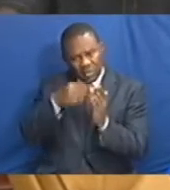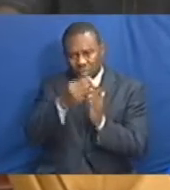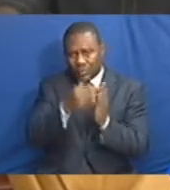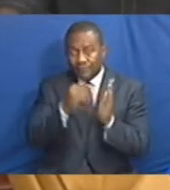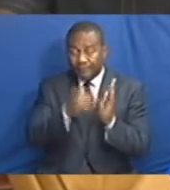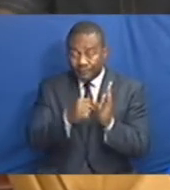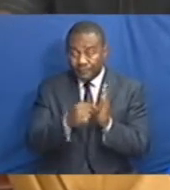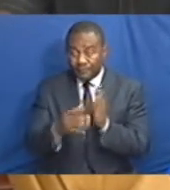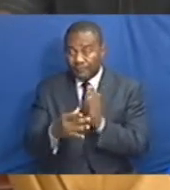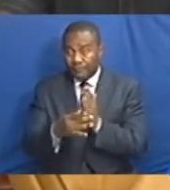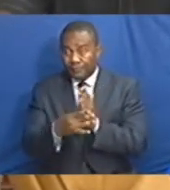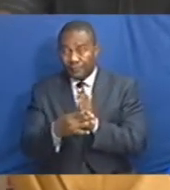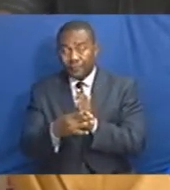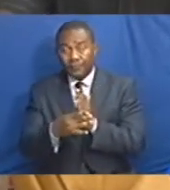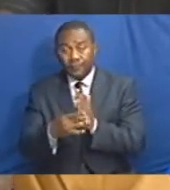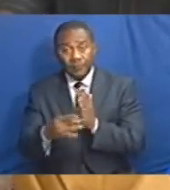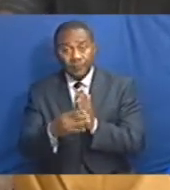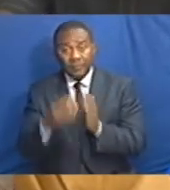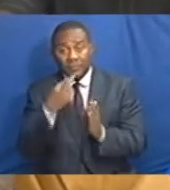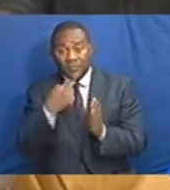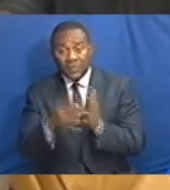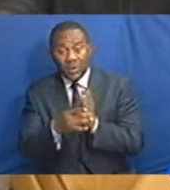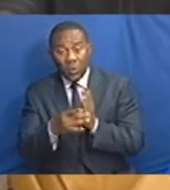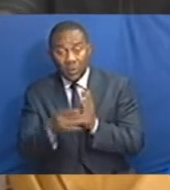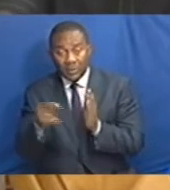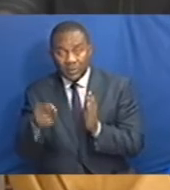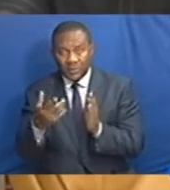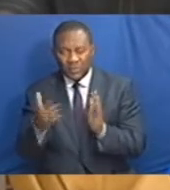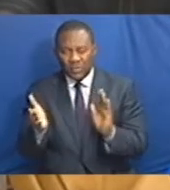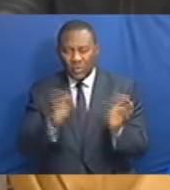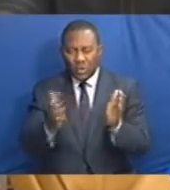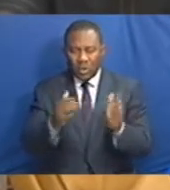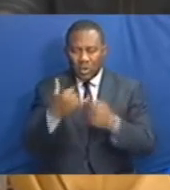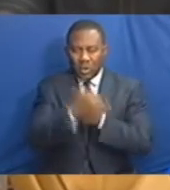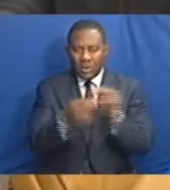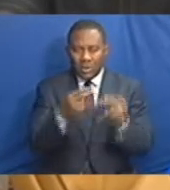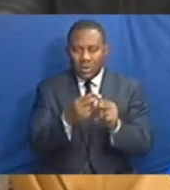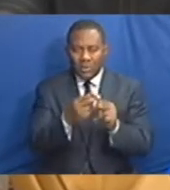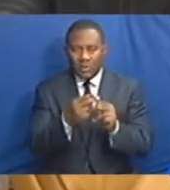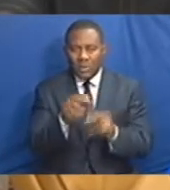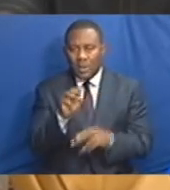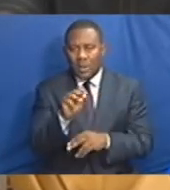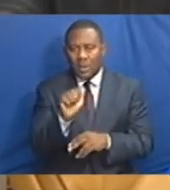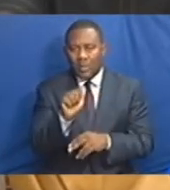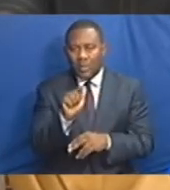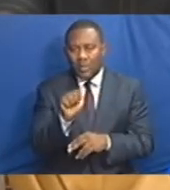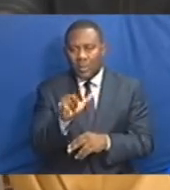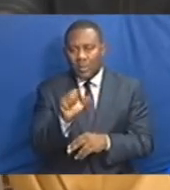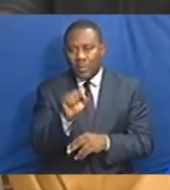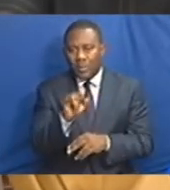palm industry, when we compare ourselves with Malaysia, that they came here for the